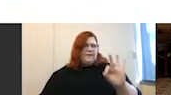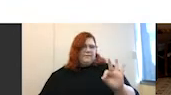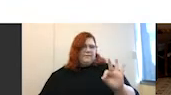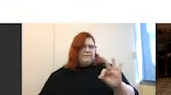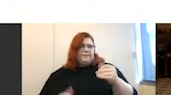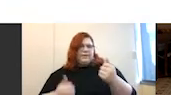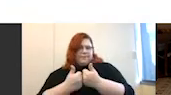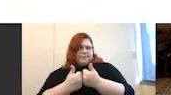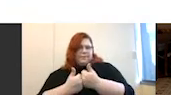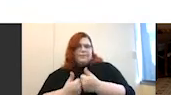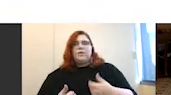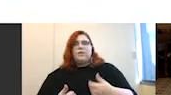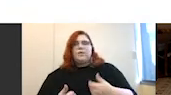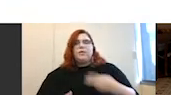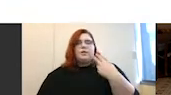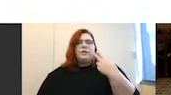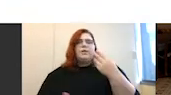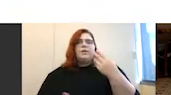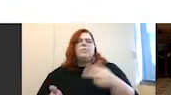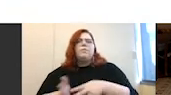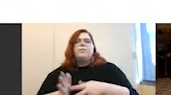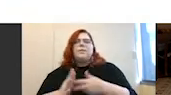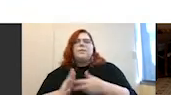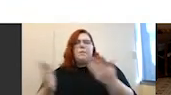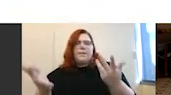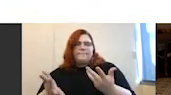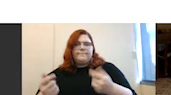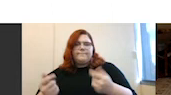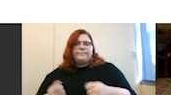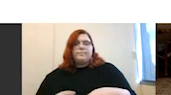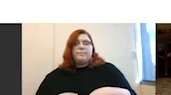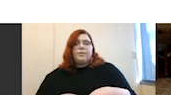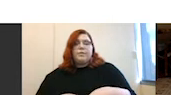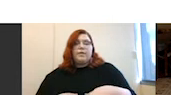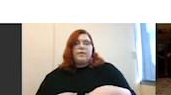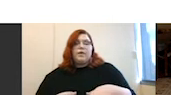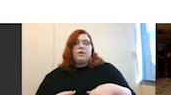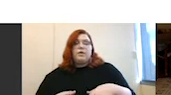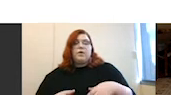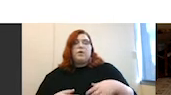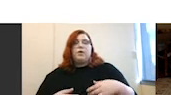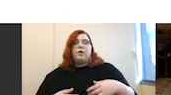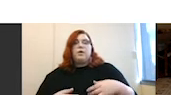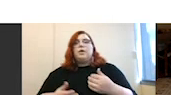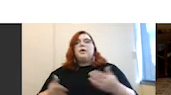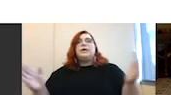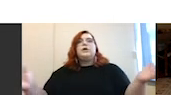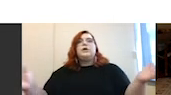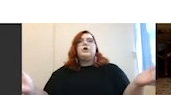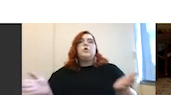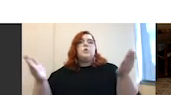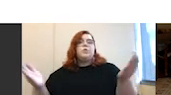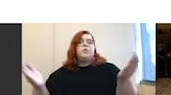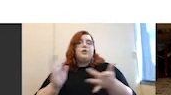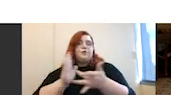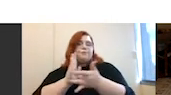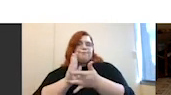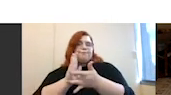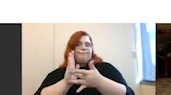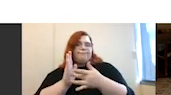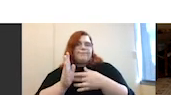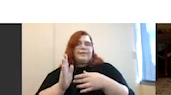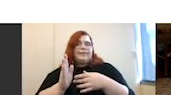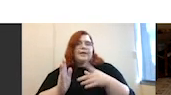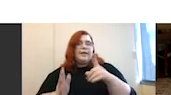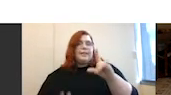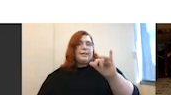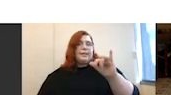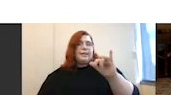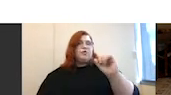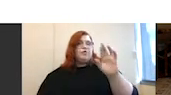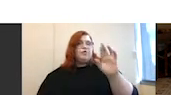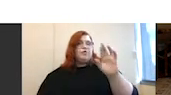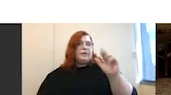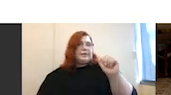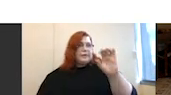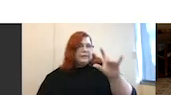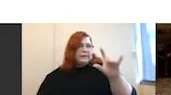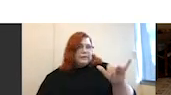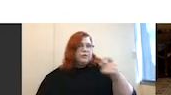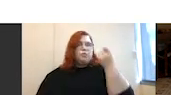I mean by that. And then, of course, it promotes technological literacy, both as a creator and as a